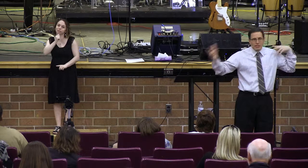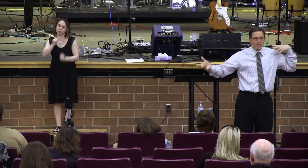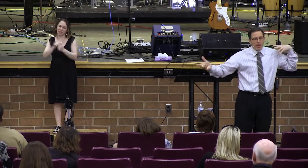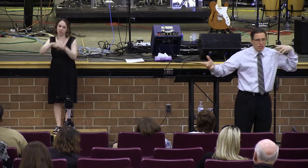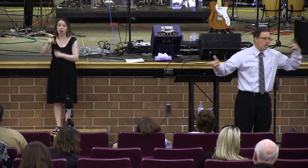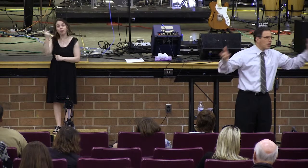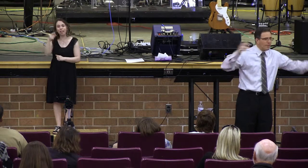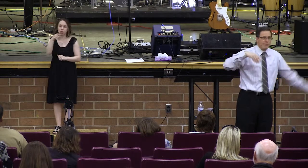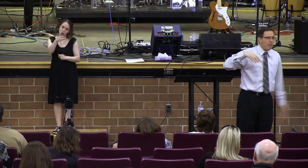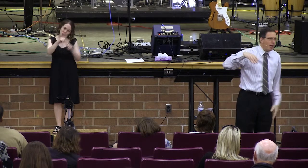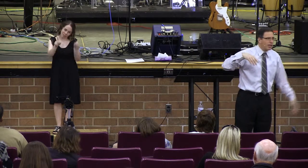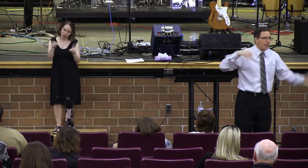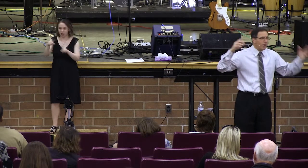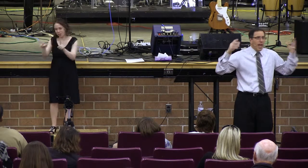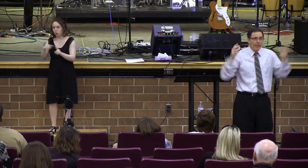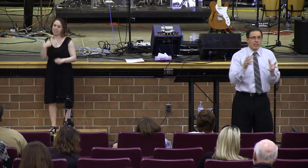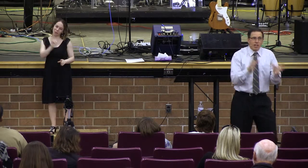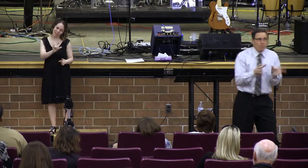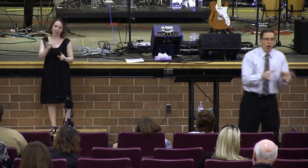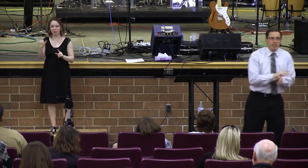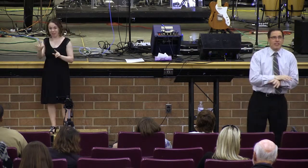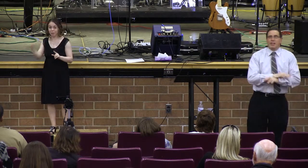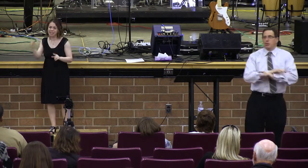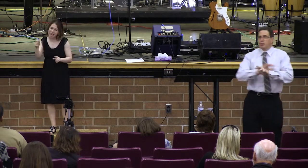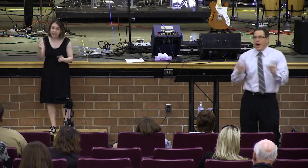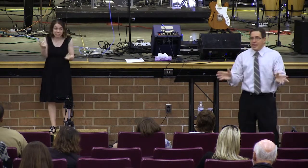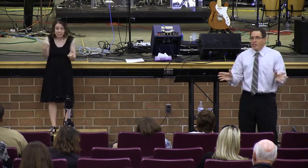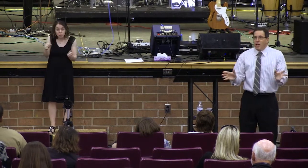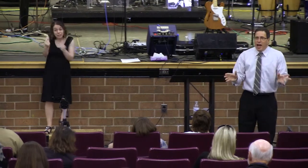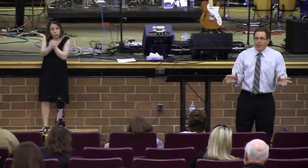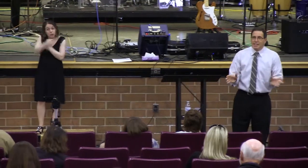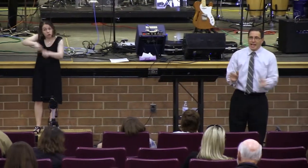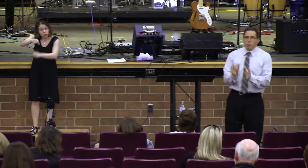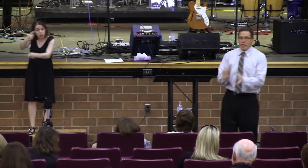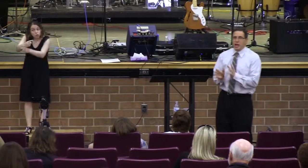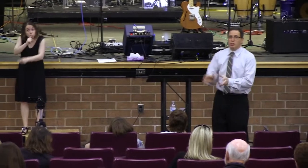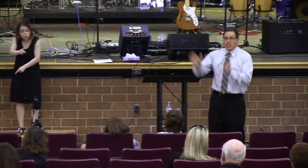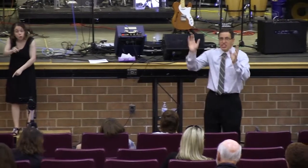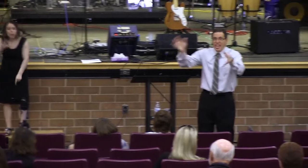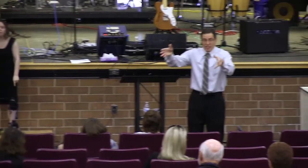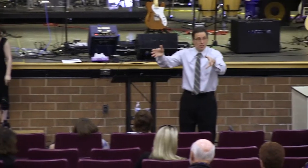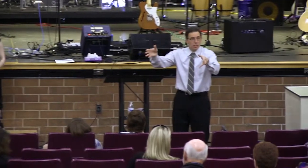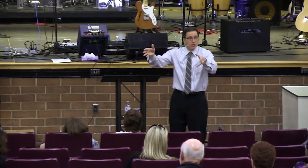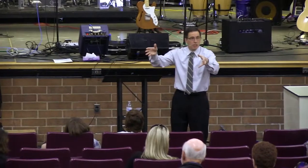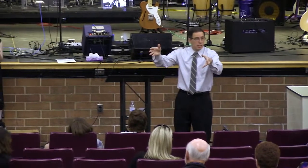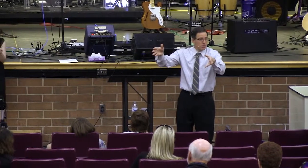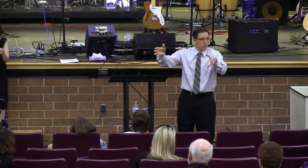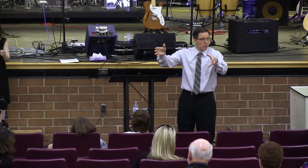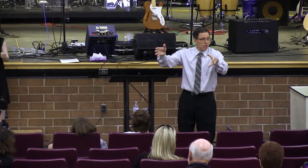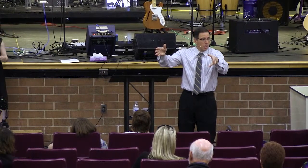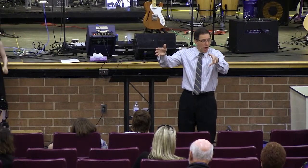everybody's different you need to love everybody you know and there's some parts of it that's great except when it comes to